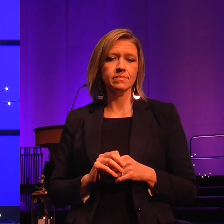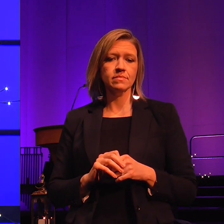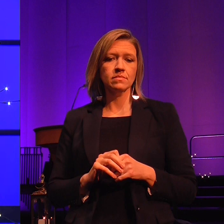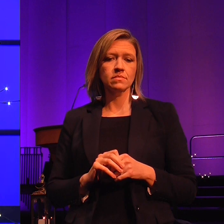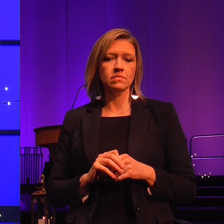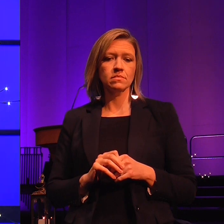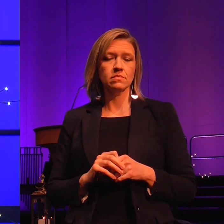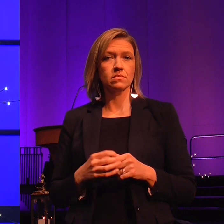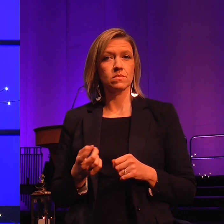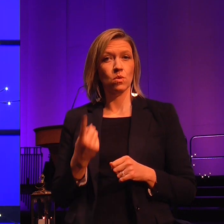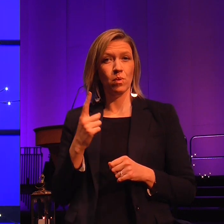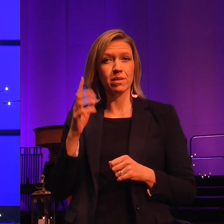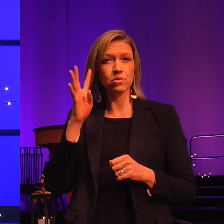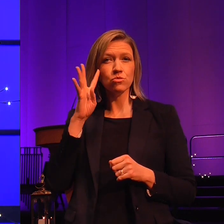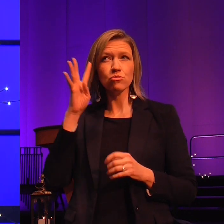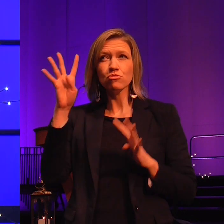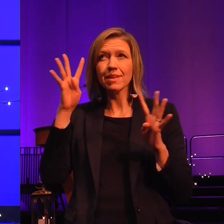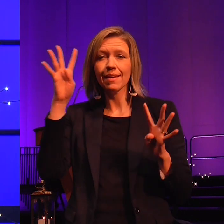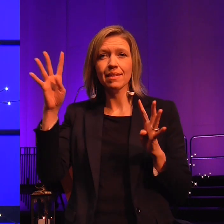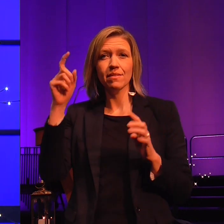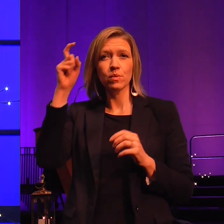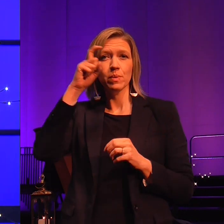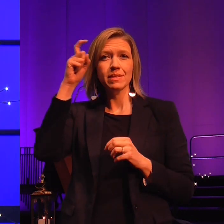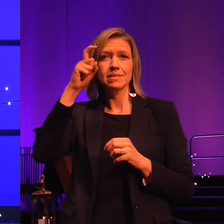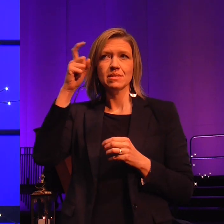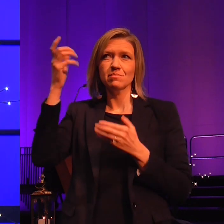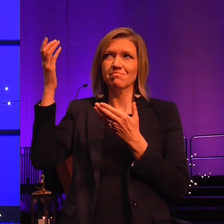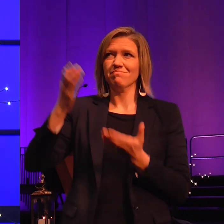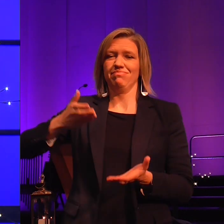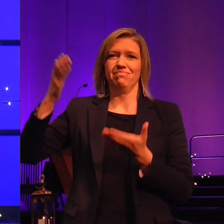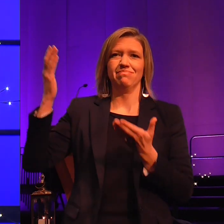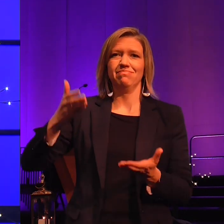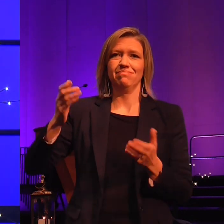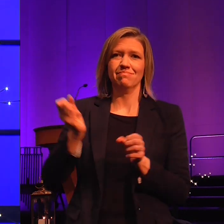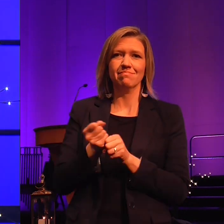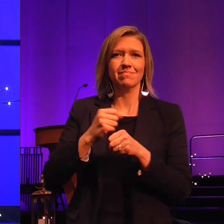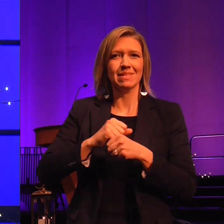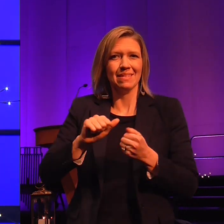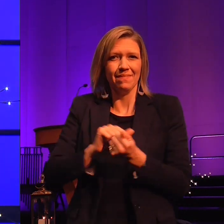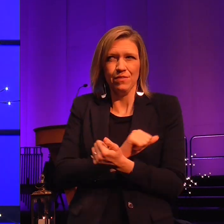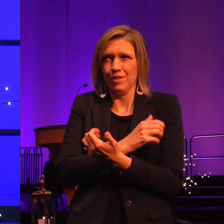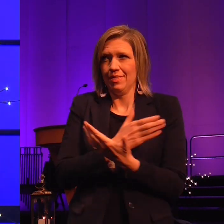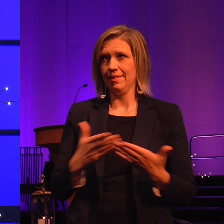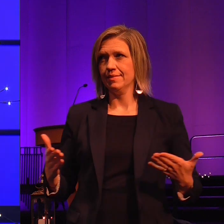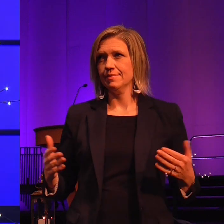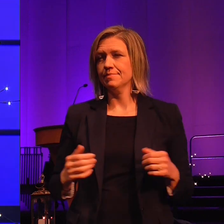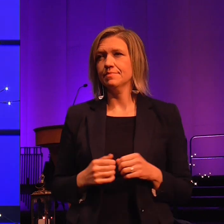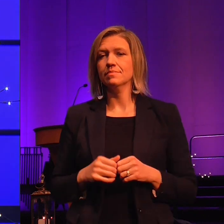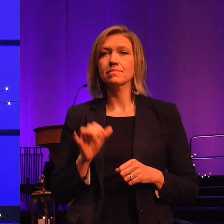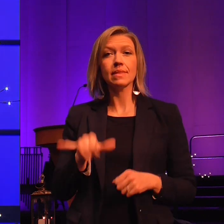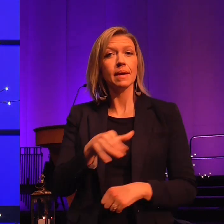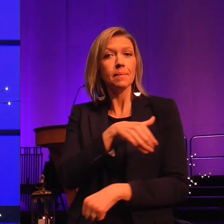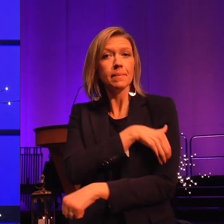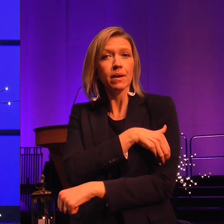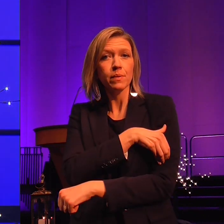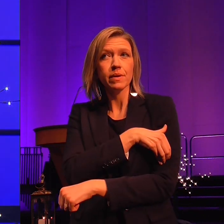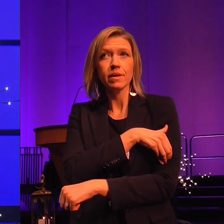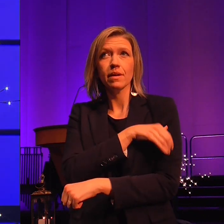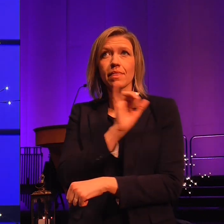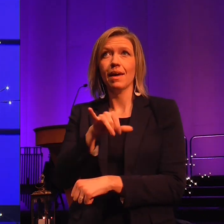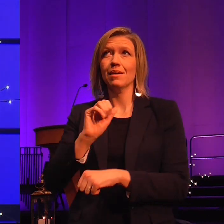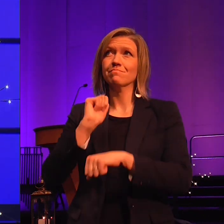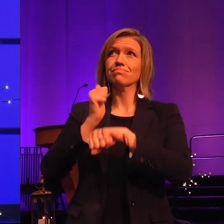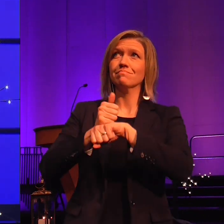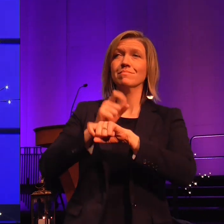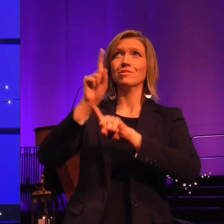the one creative wisdom that has brought all things into being, that power that hung the stars in